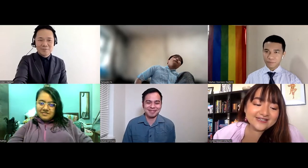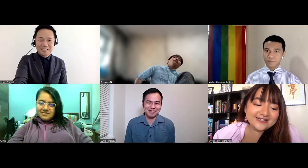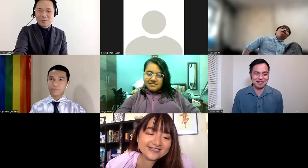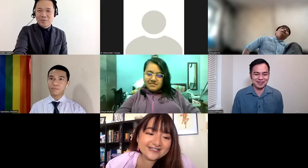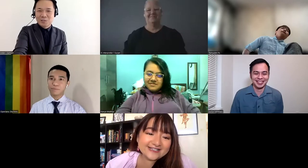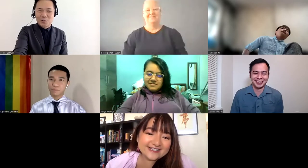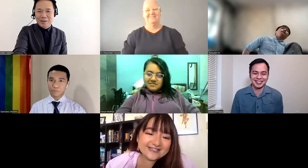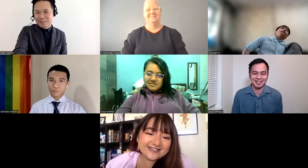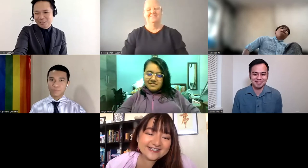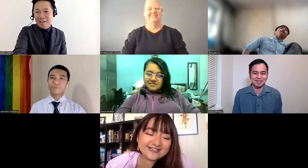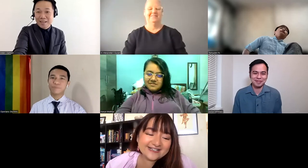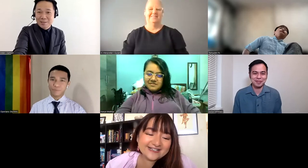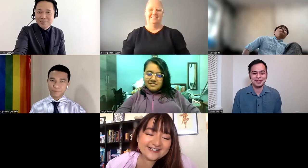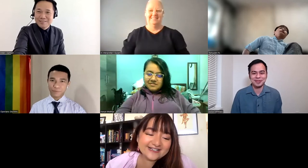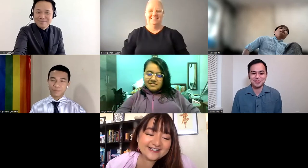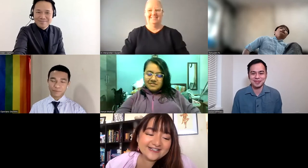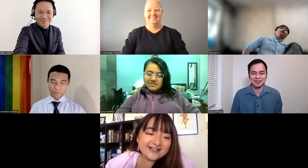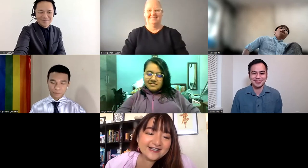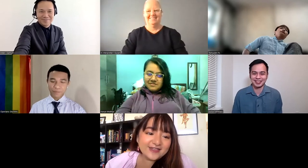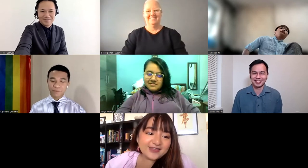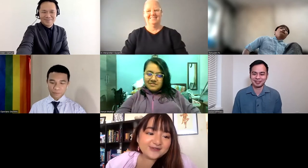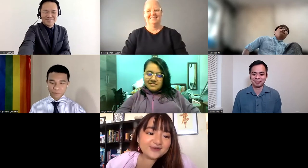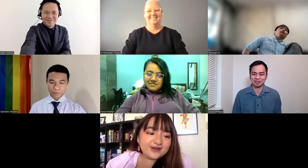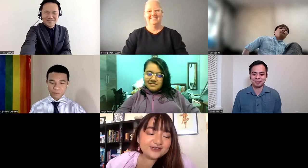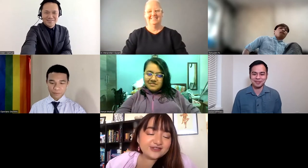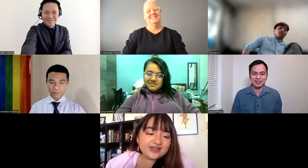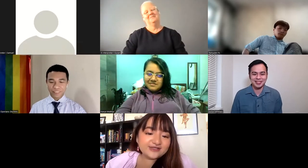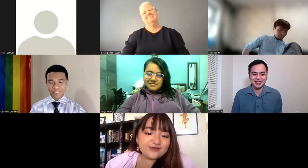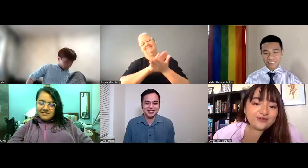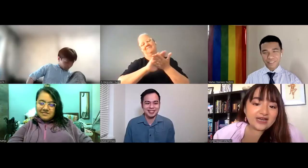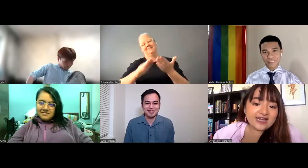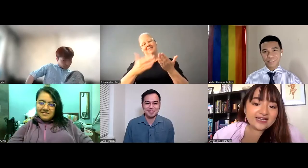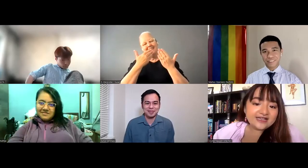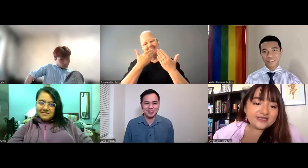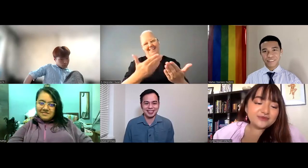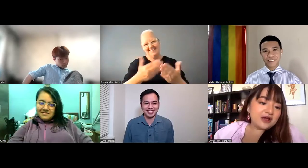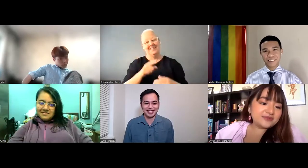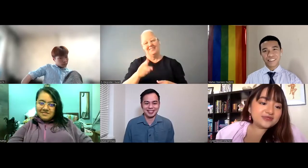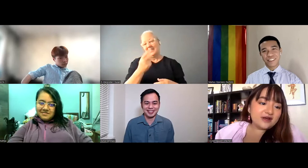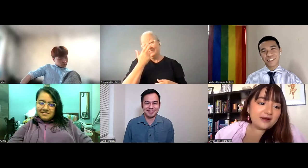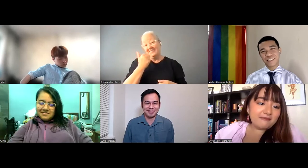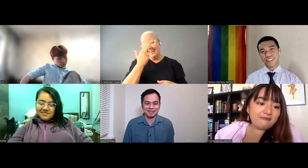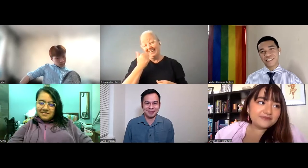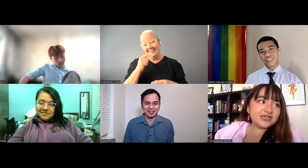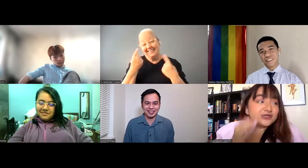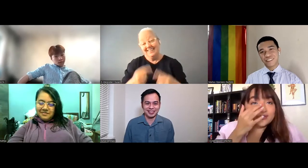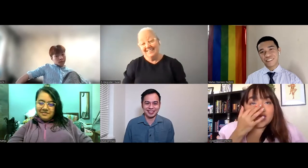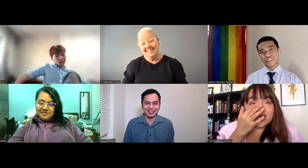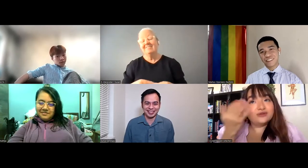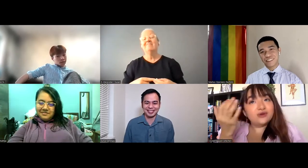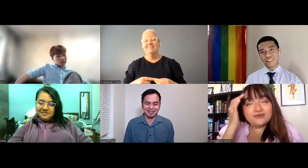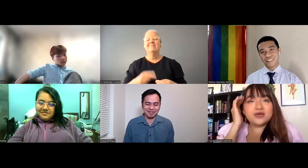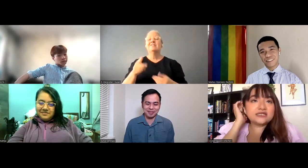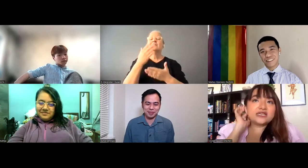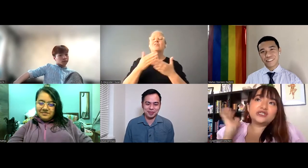a little funny story that I would like to share. Thank you. Thank you so much. That's so funny. Sometimes teachers